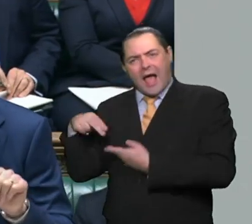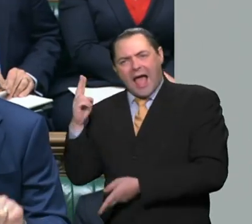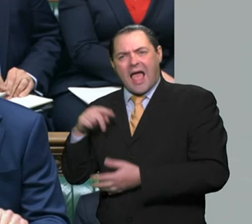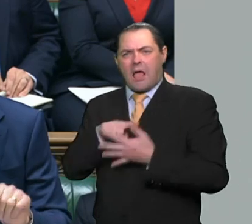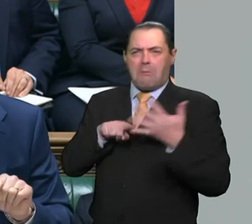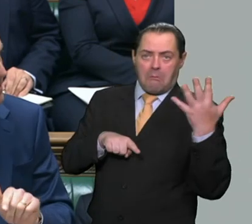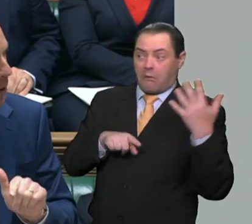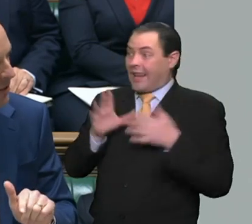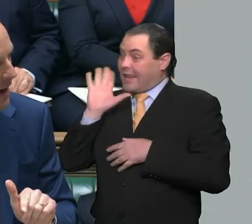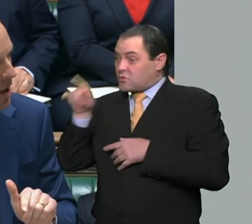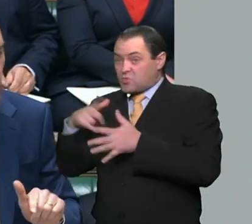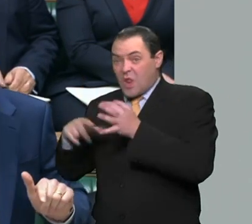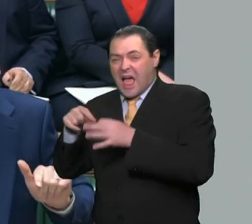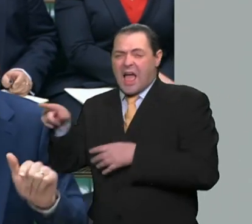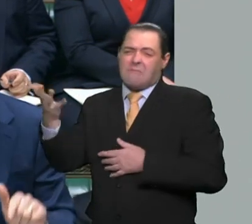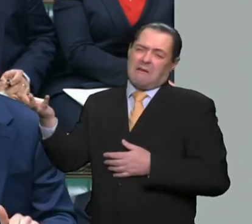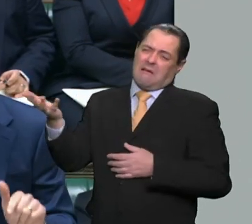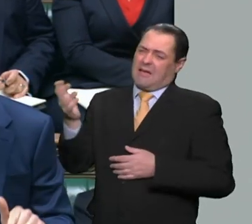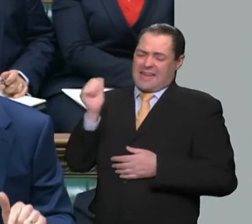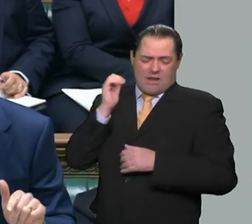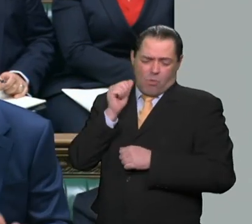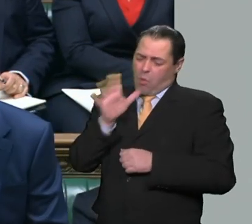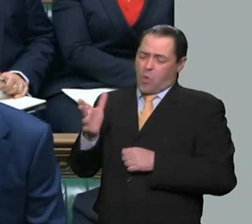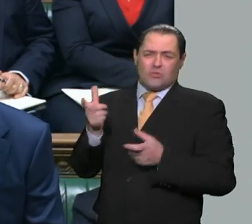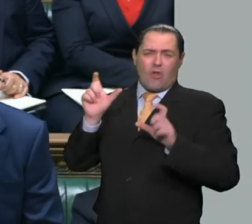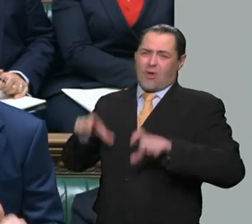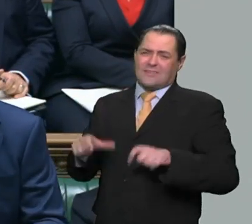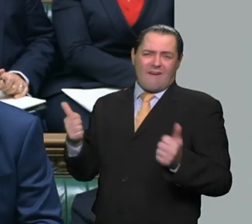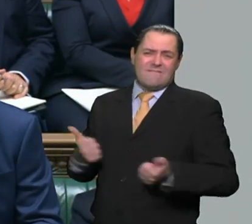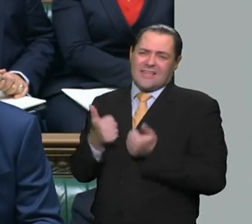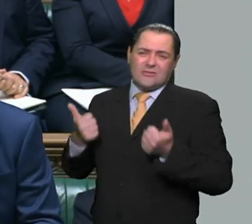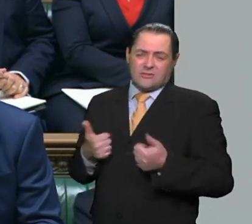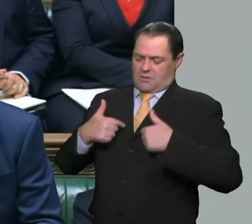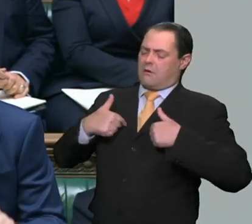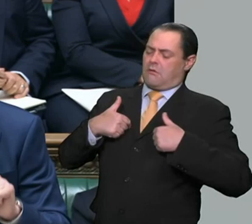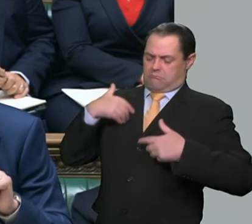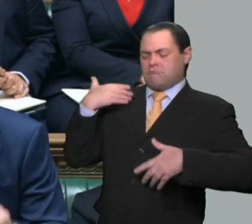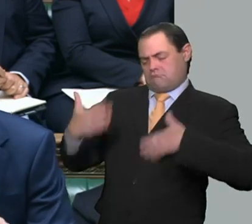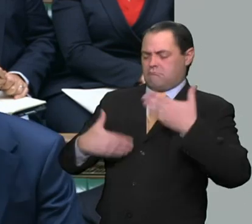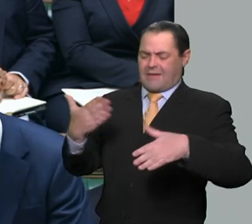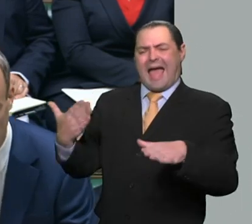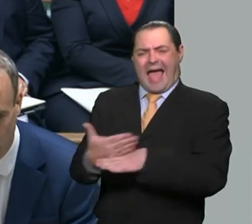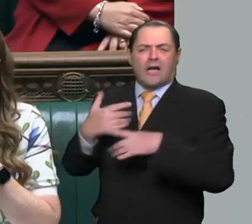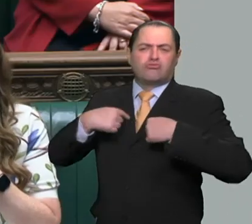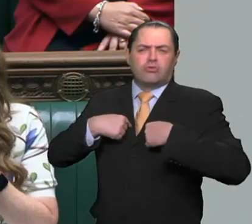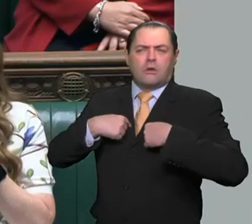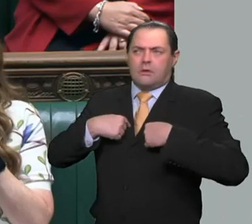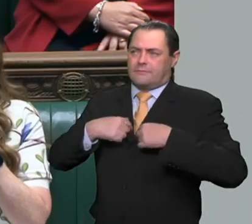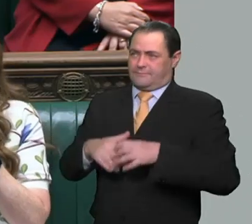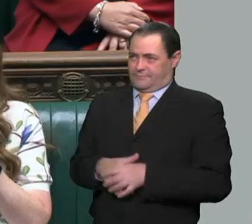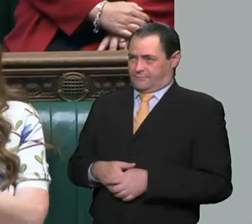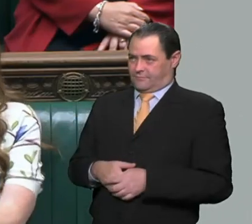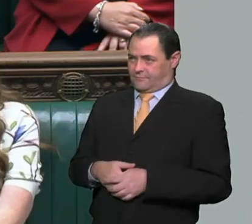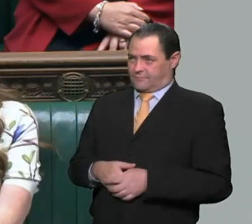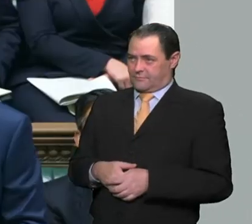we'd have listened to the party opposite, we would never have come out of lockdown. We're the ones taking the